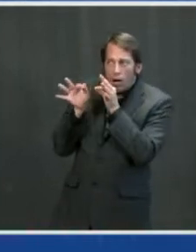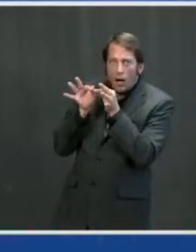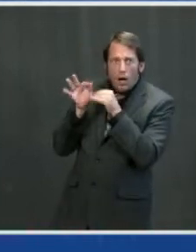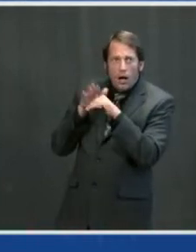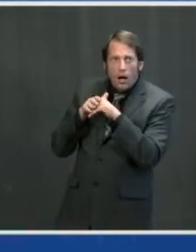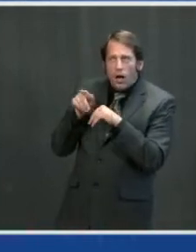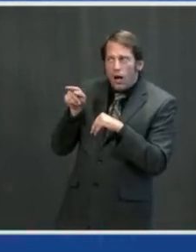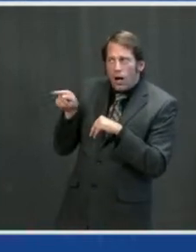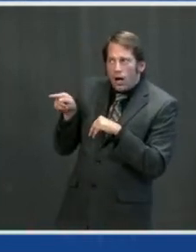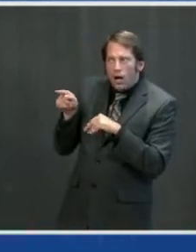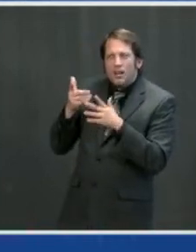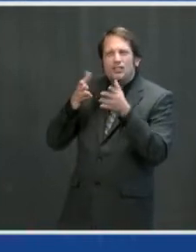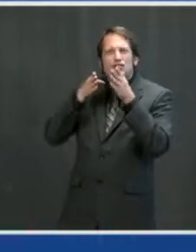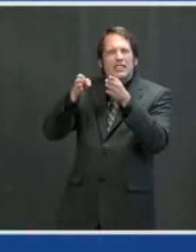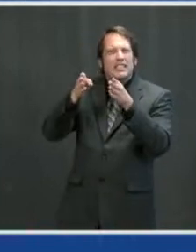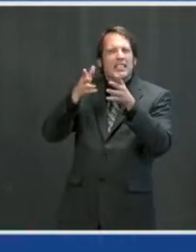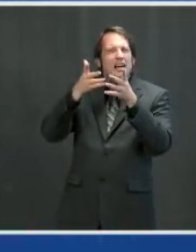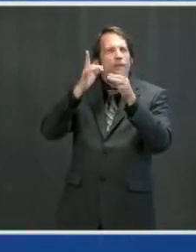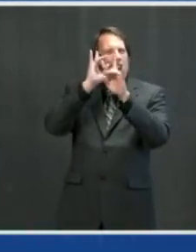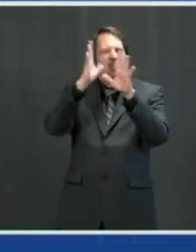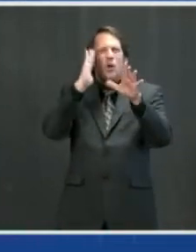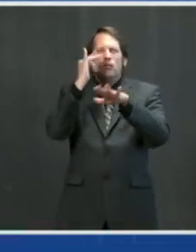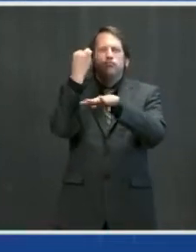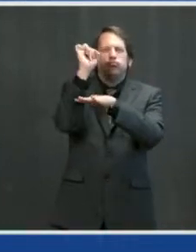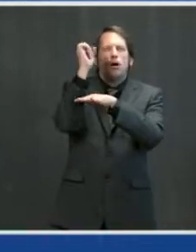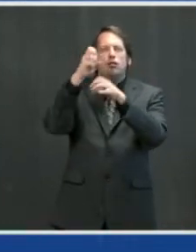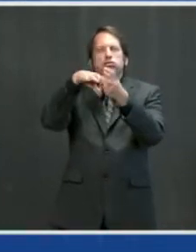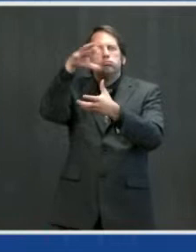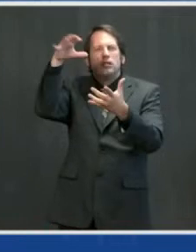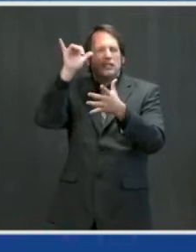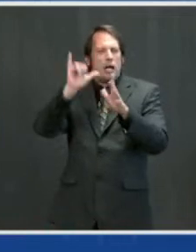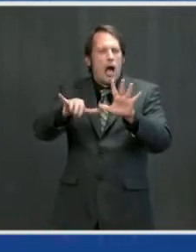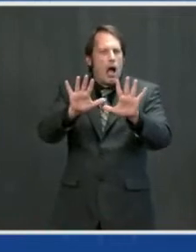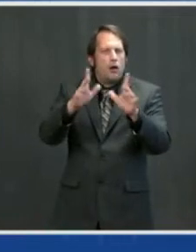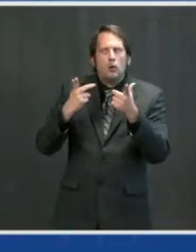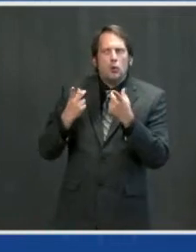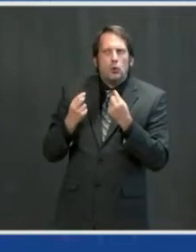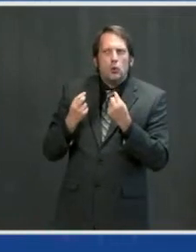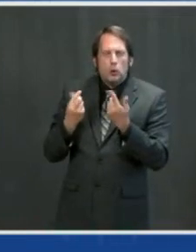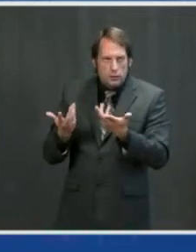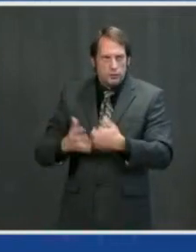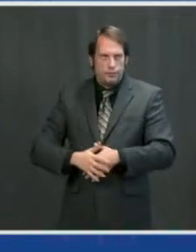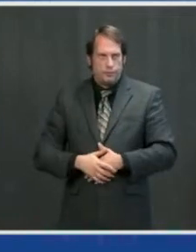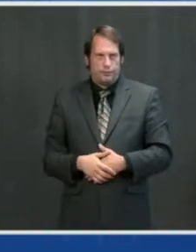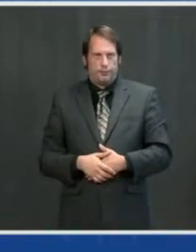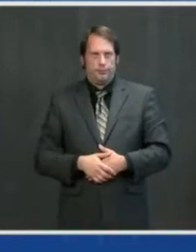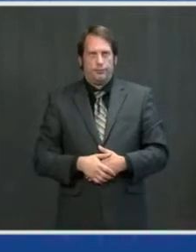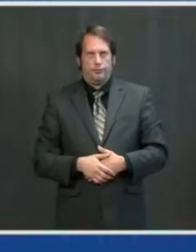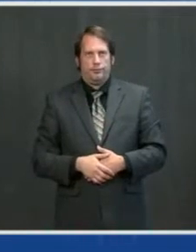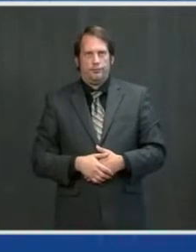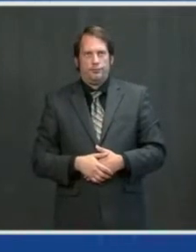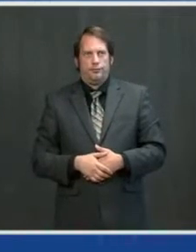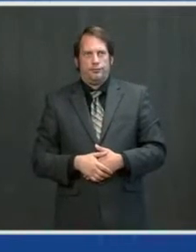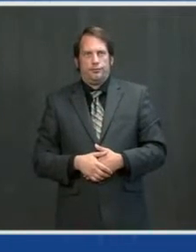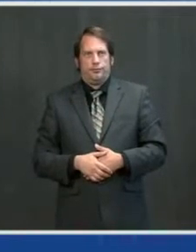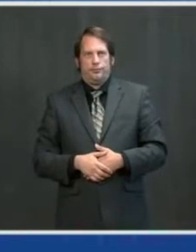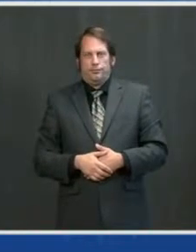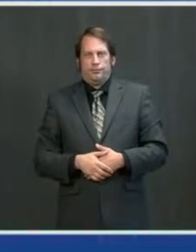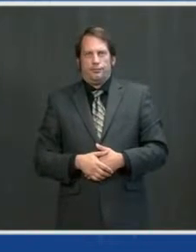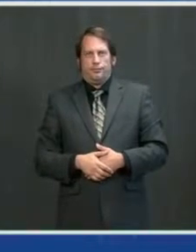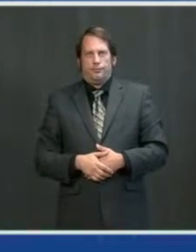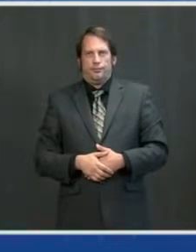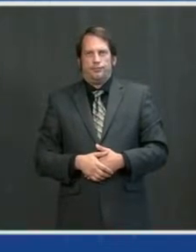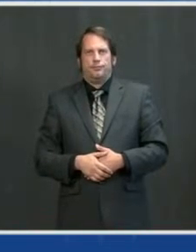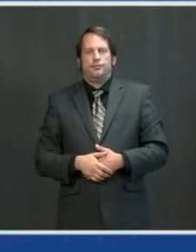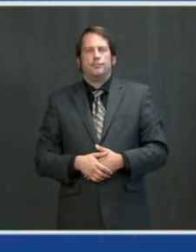there discussions on Xinjiang Uyghur Autonomous Region human rights issue? Grave concern is shared by the